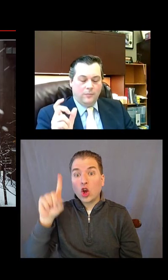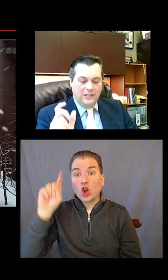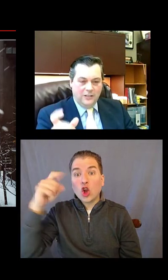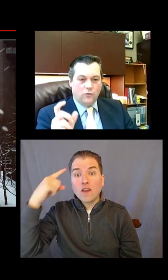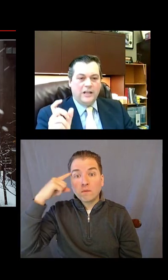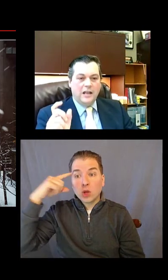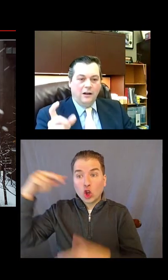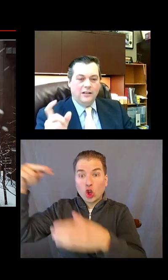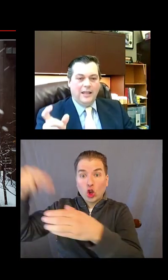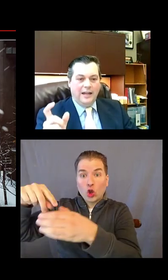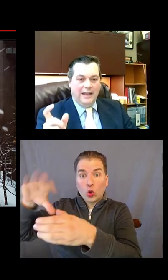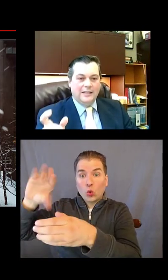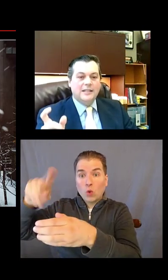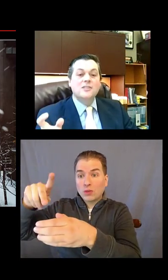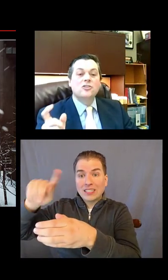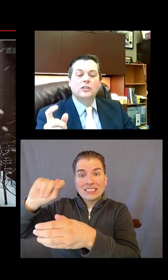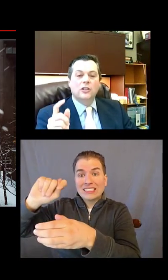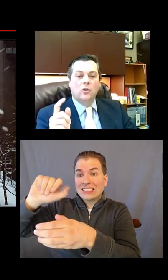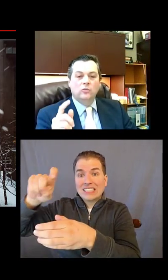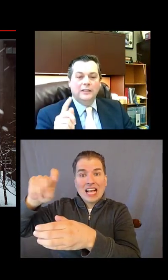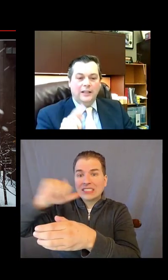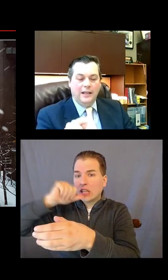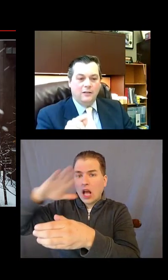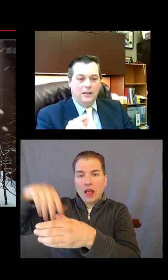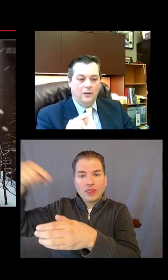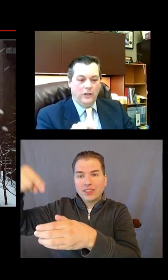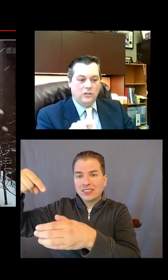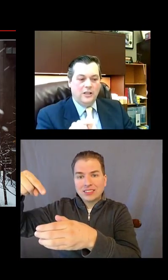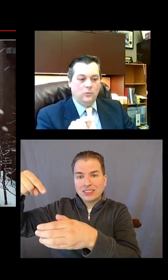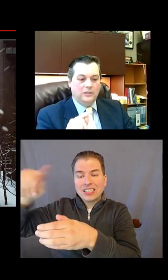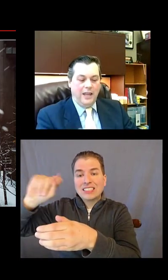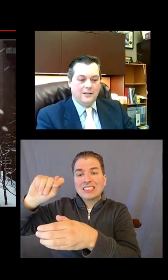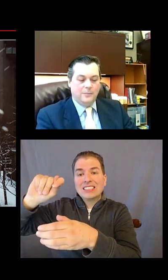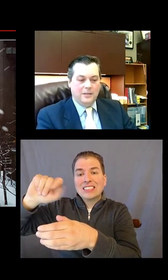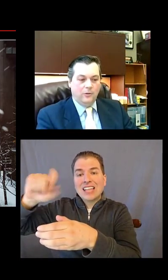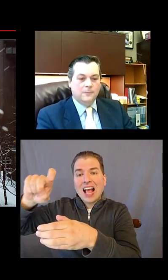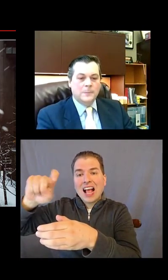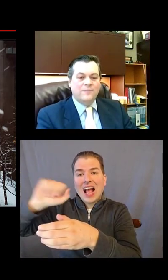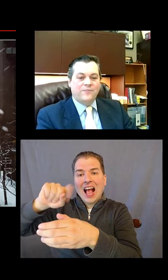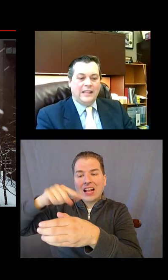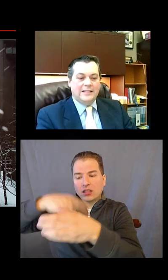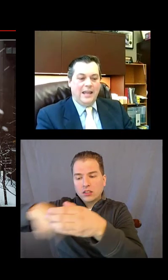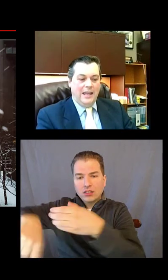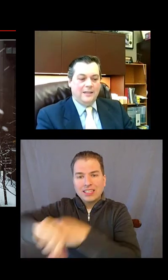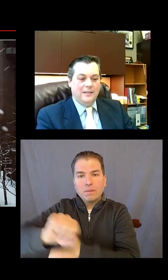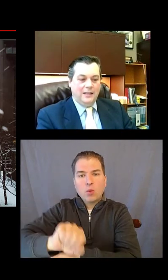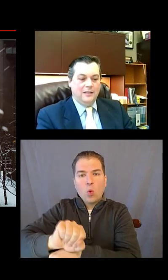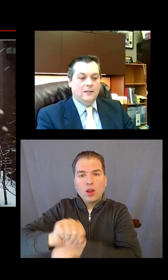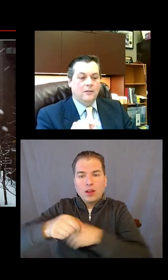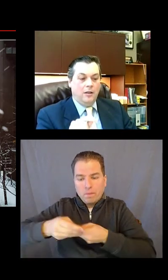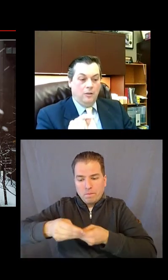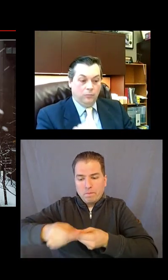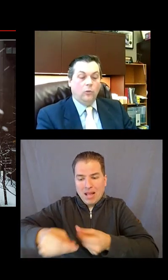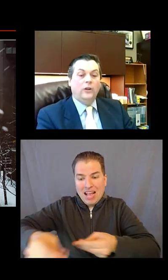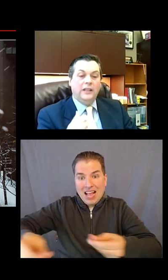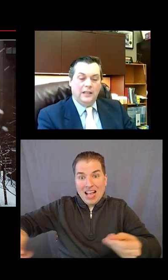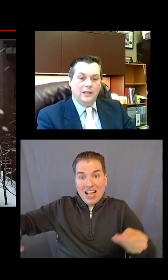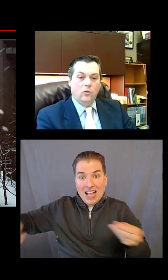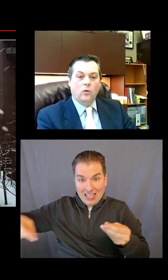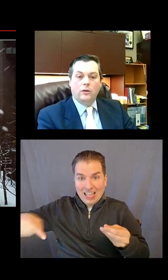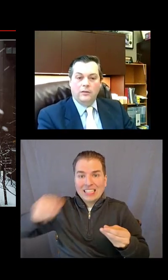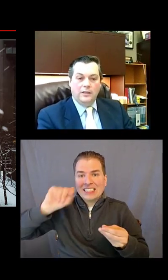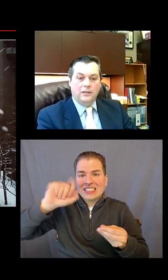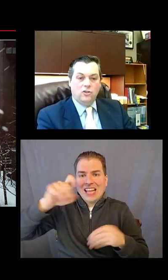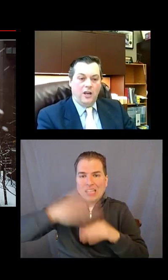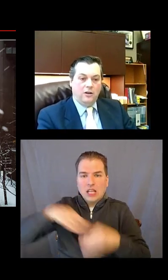will disregard that entity so that the only layer at which they will tax people is at the